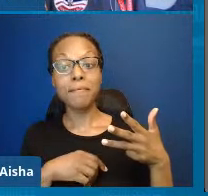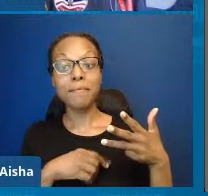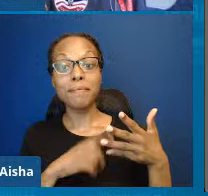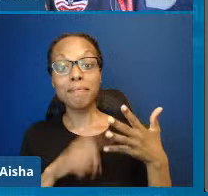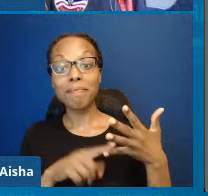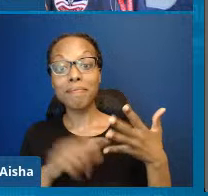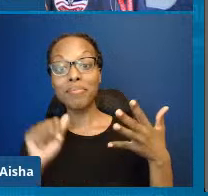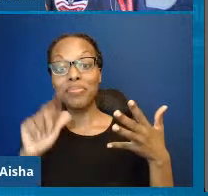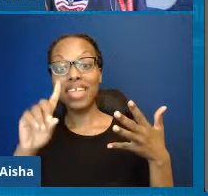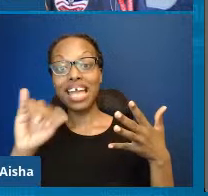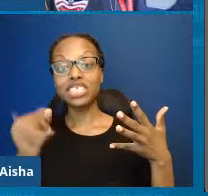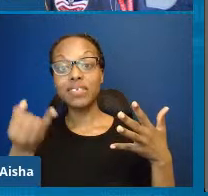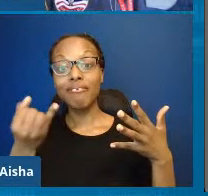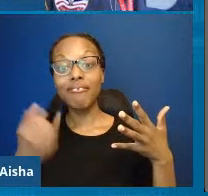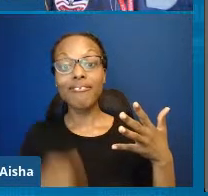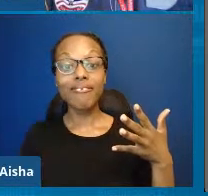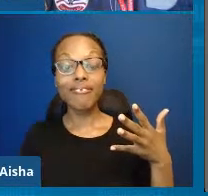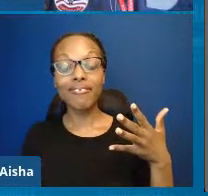Give me an adjective.